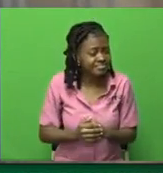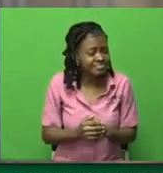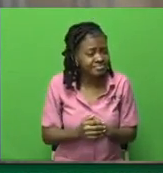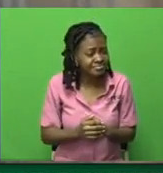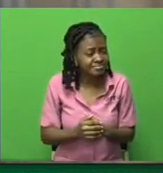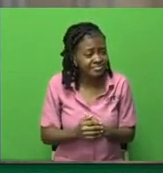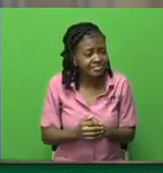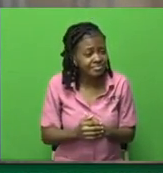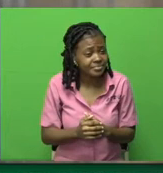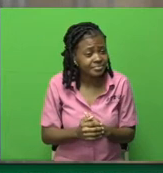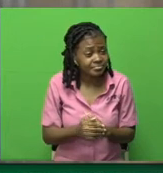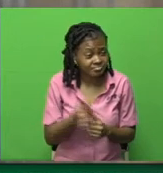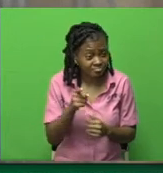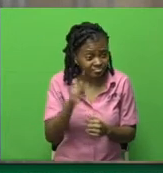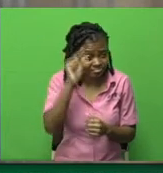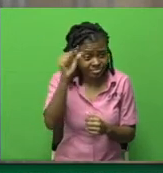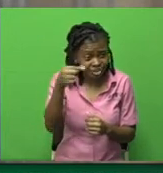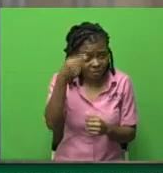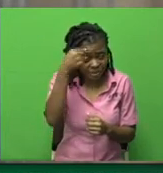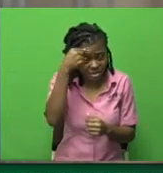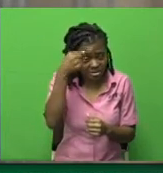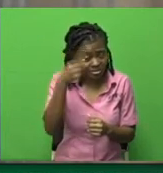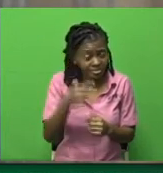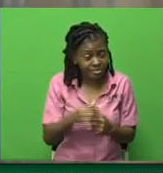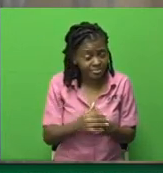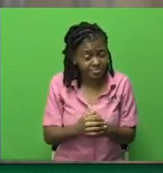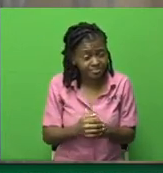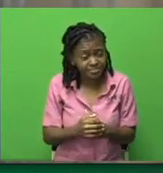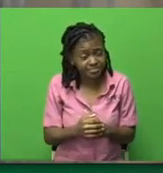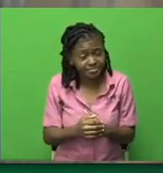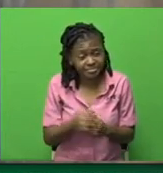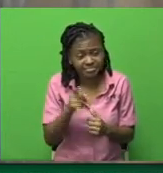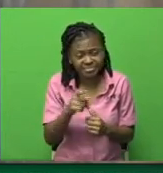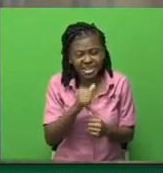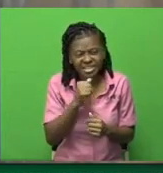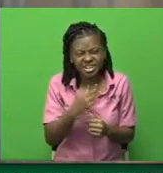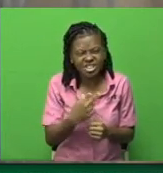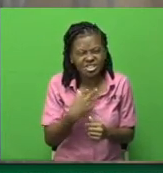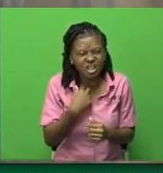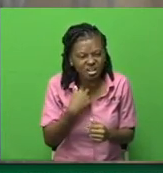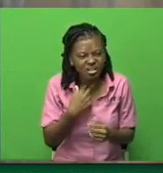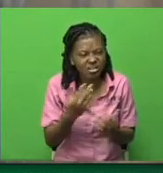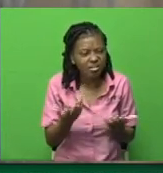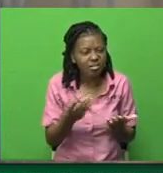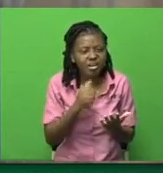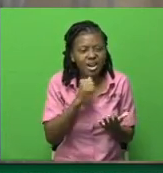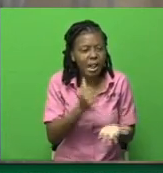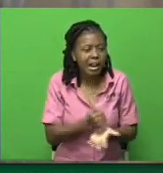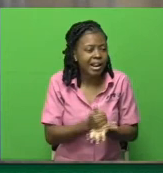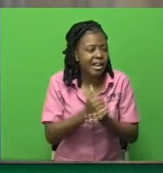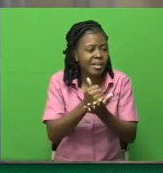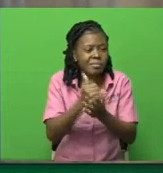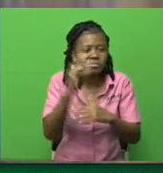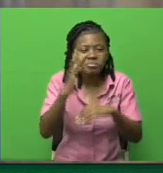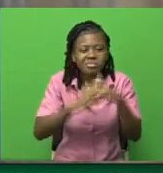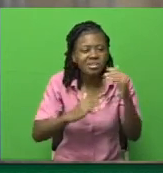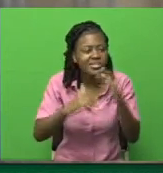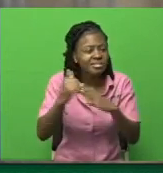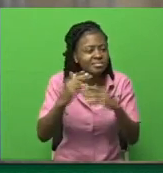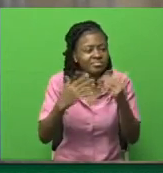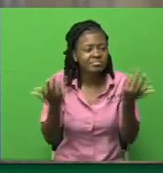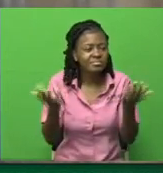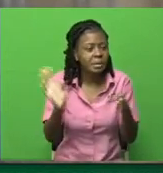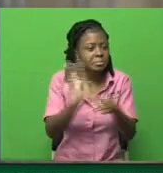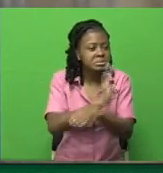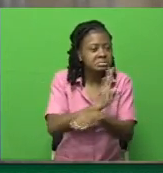now this government has done the most retired Independence and integrity of institutions from his control of the